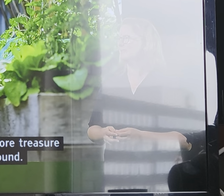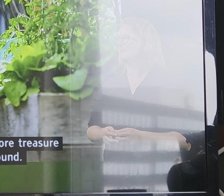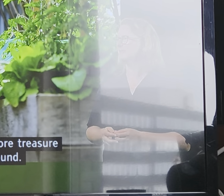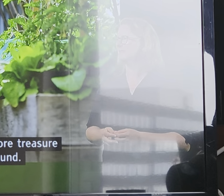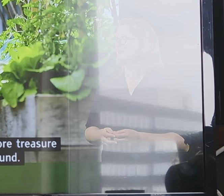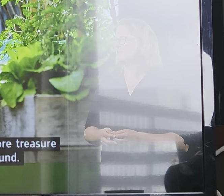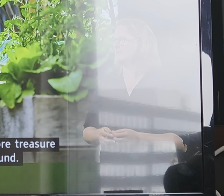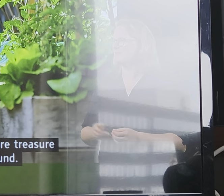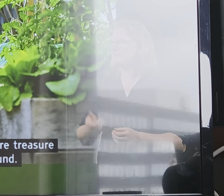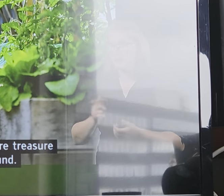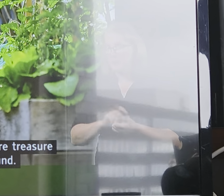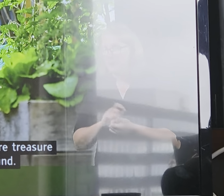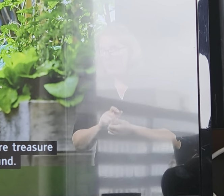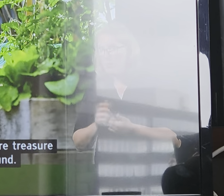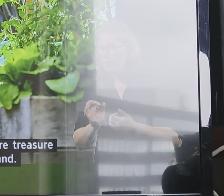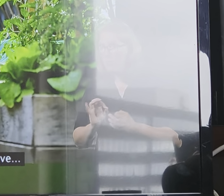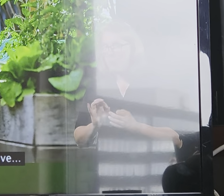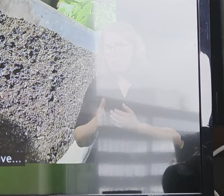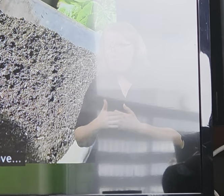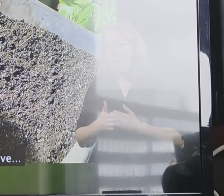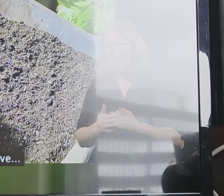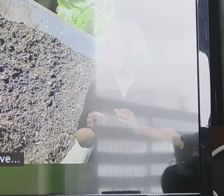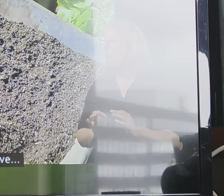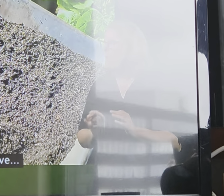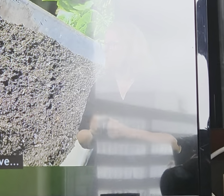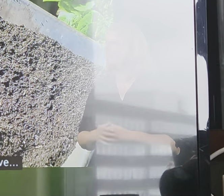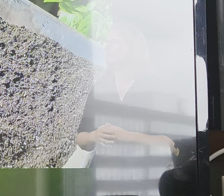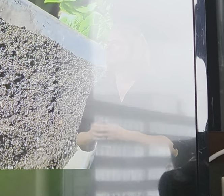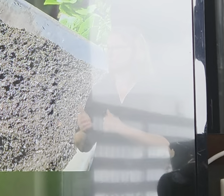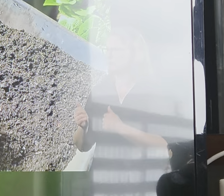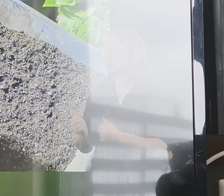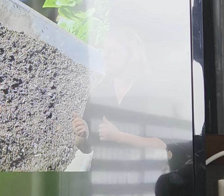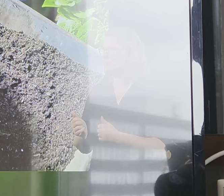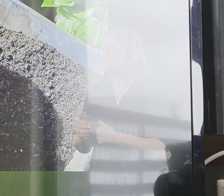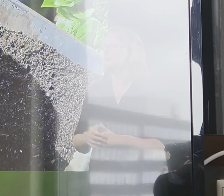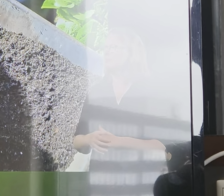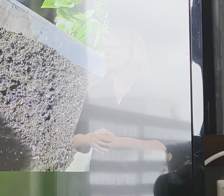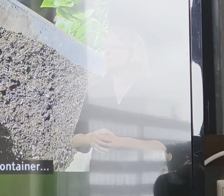there is no more treasure to be found. So, we have